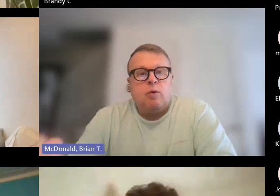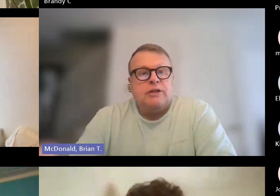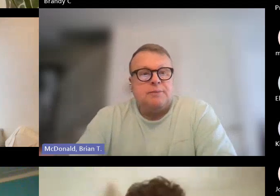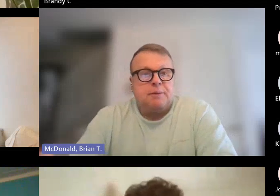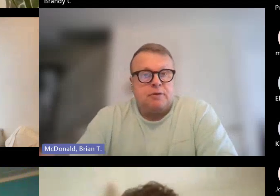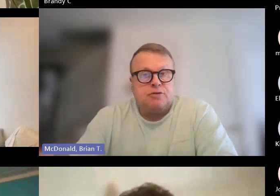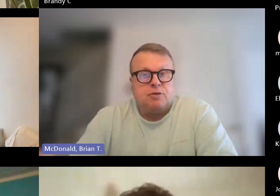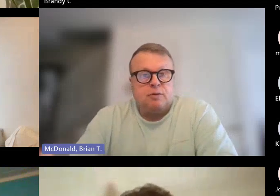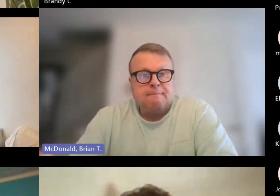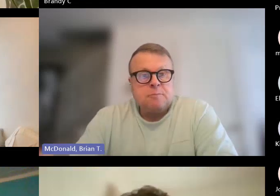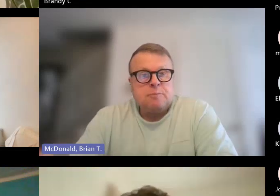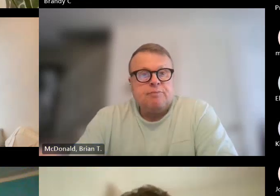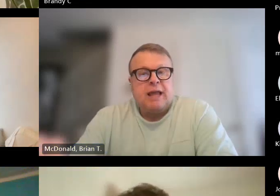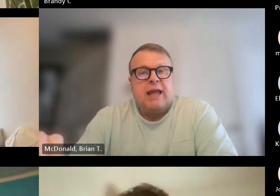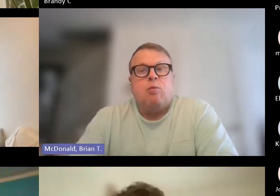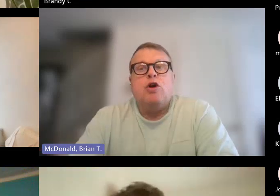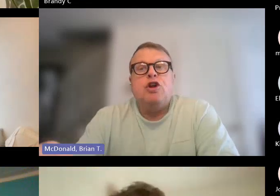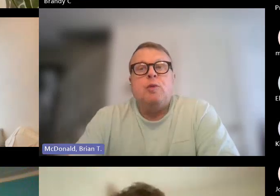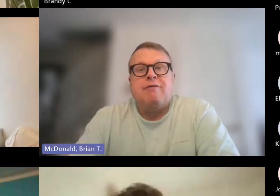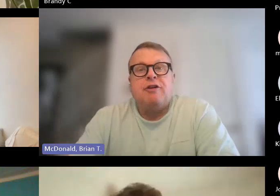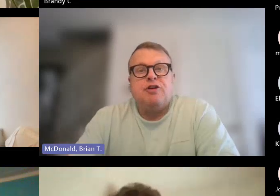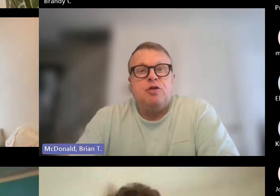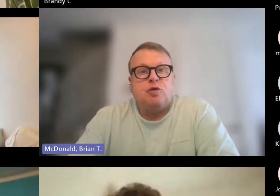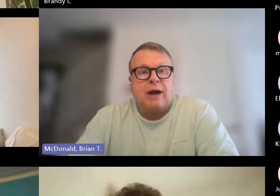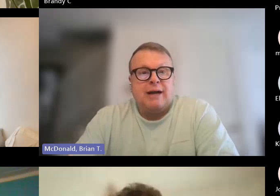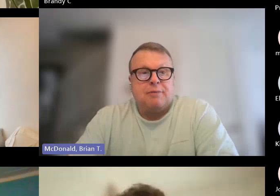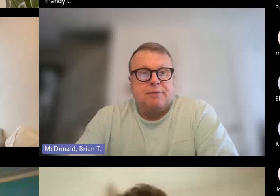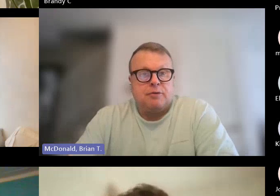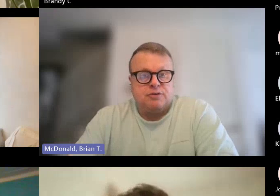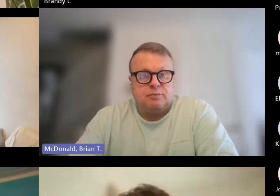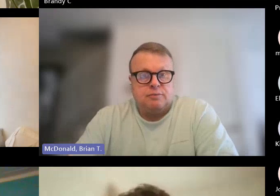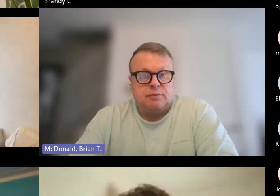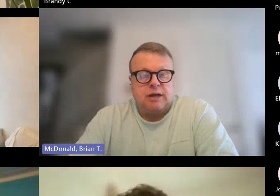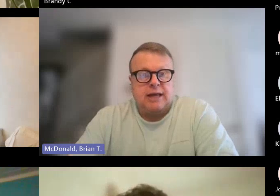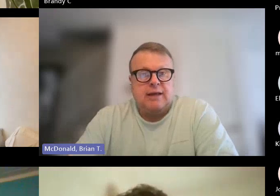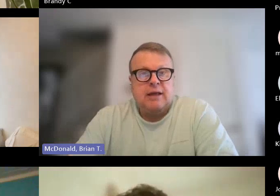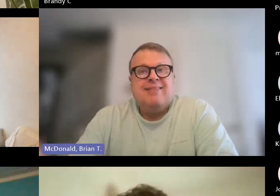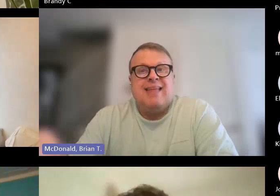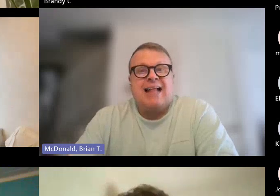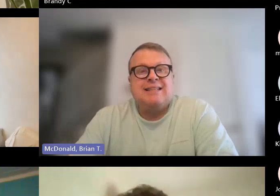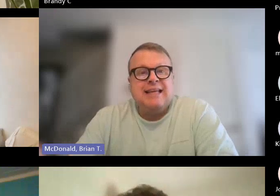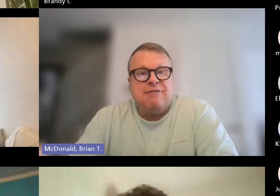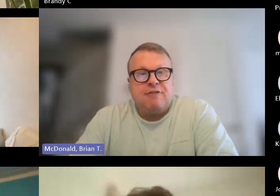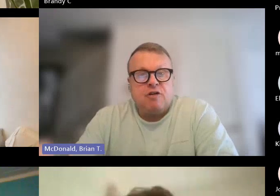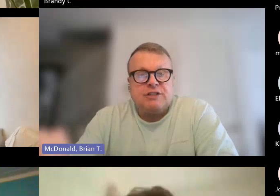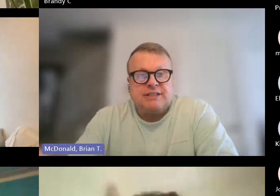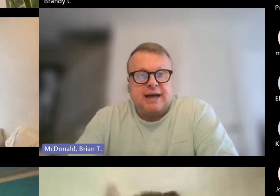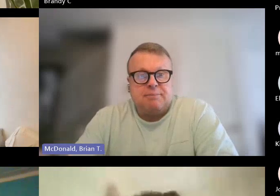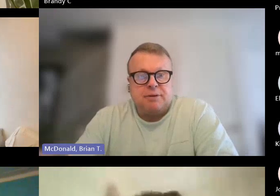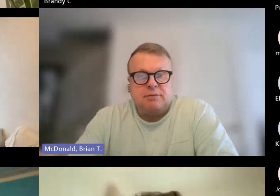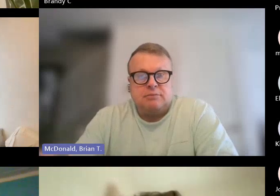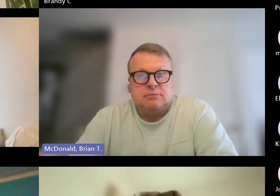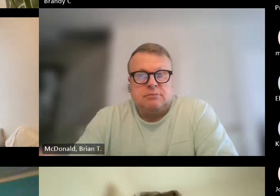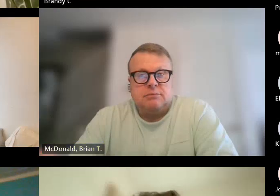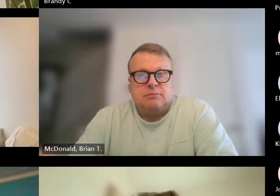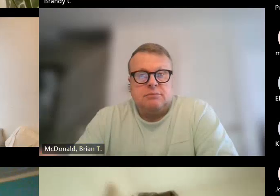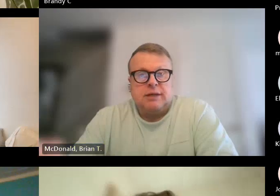looking at what is a proposal and what do you have to do to write a proposal. Okay? That's the first